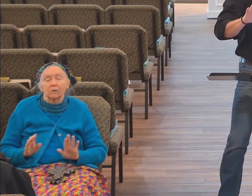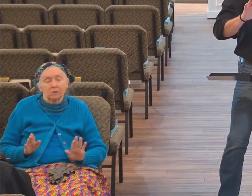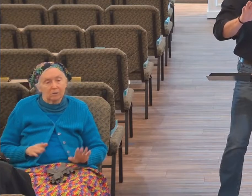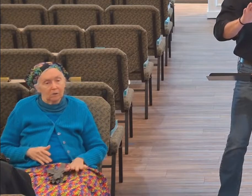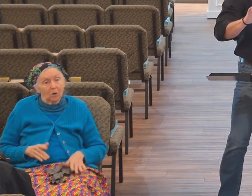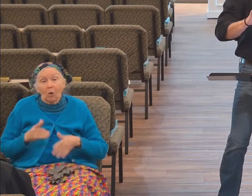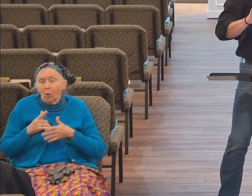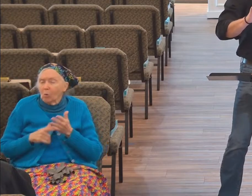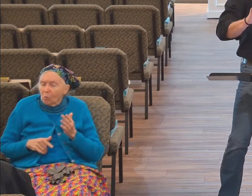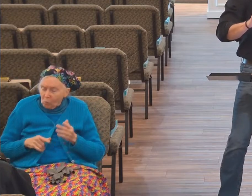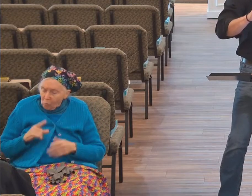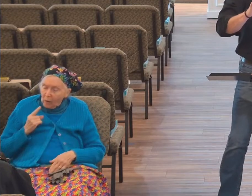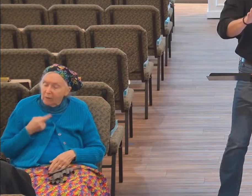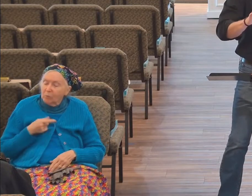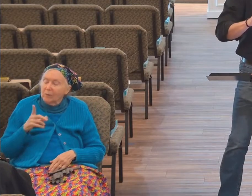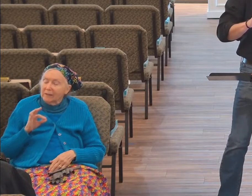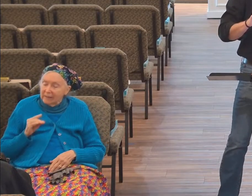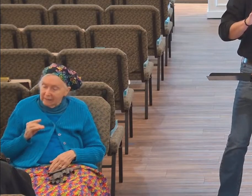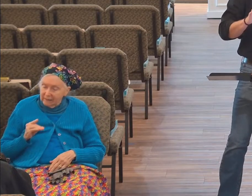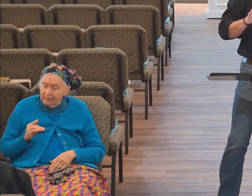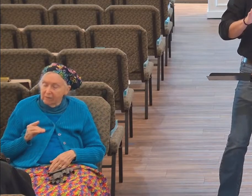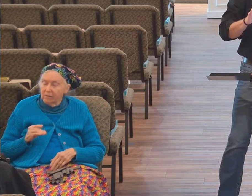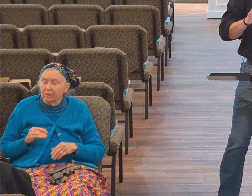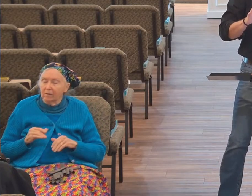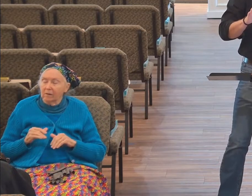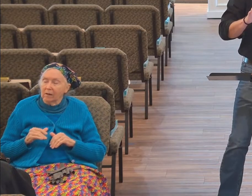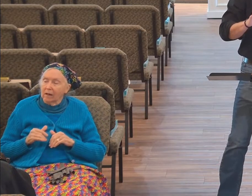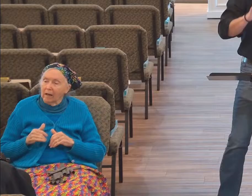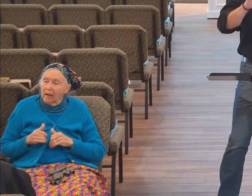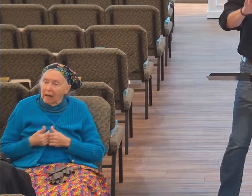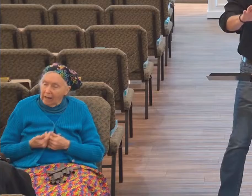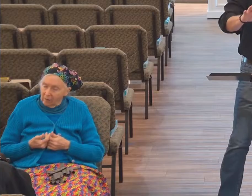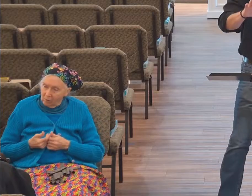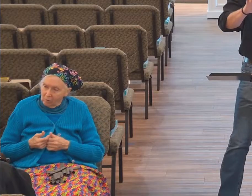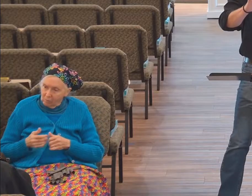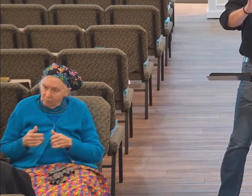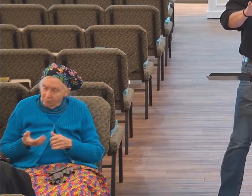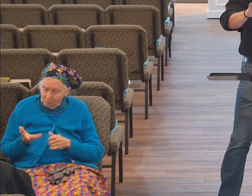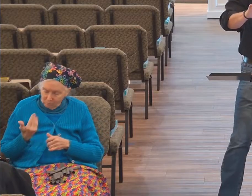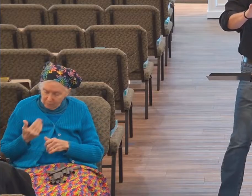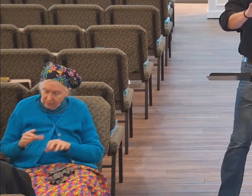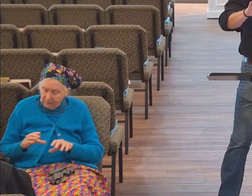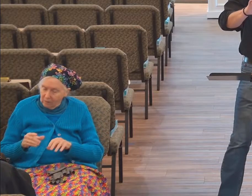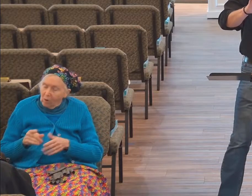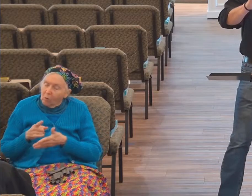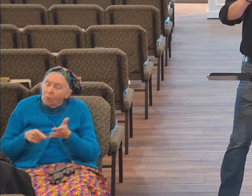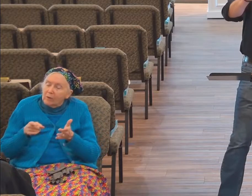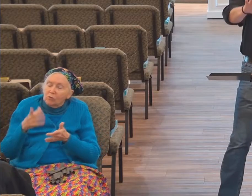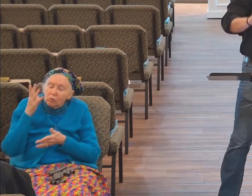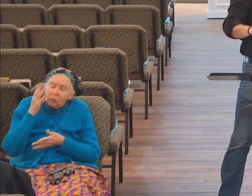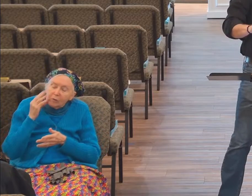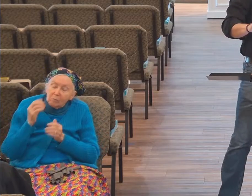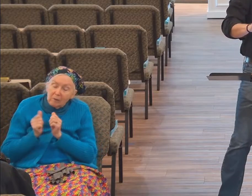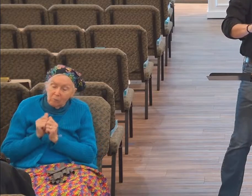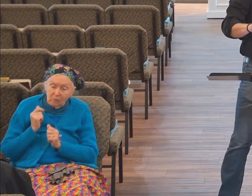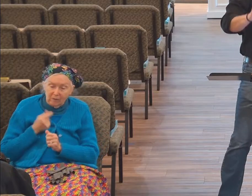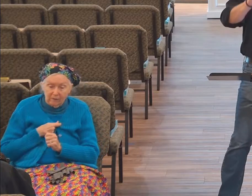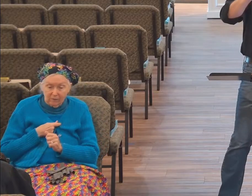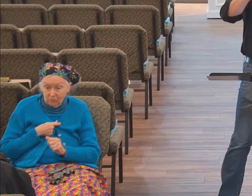What we did, how we functioned, right? What you experienced with us. And so, as to